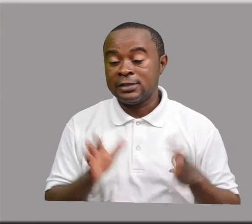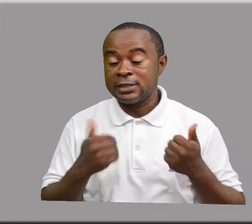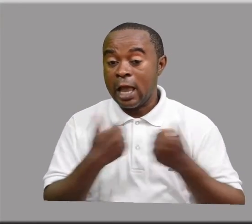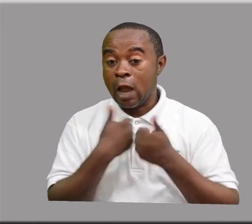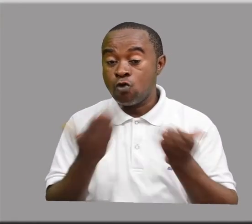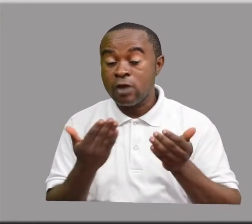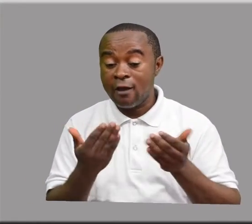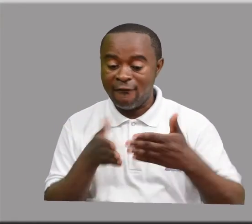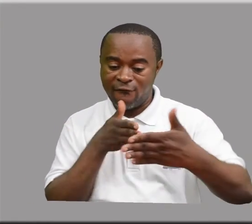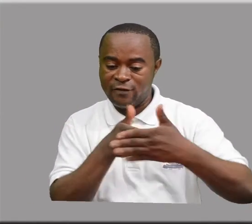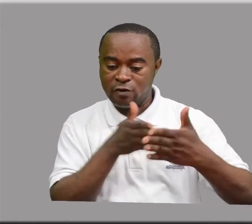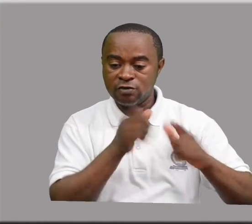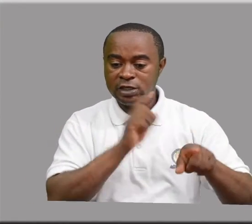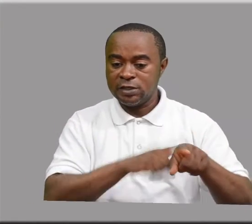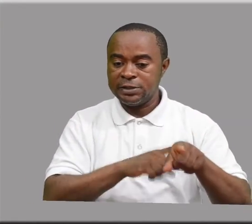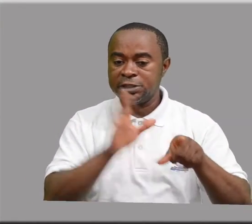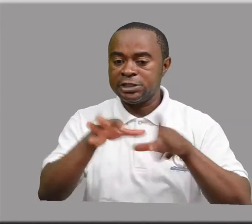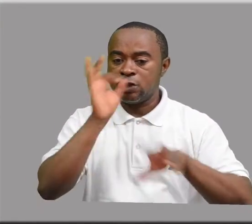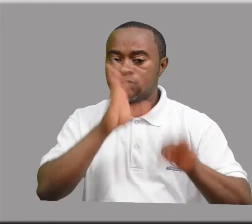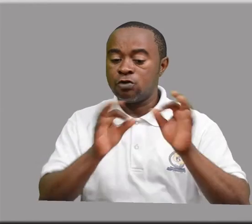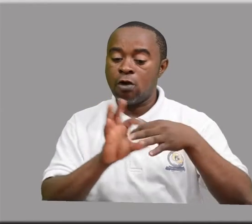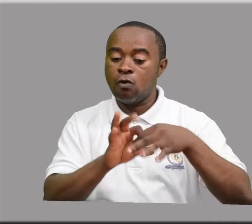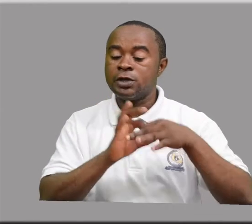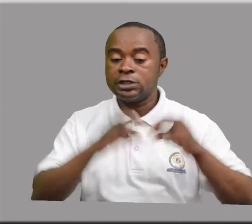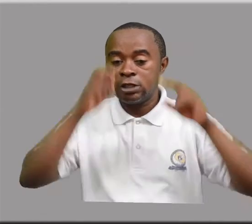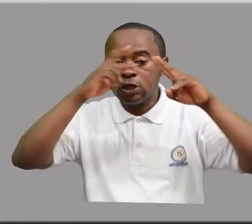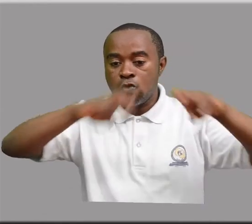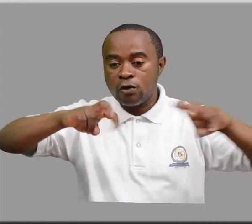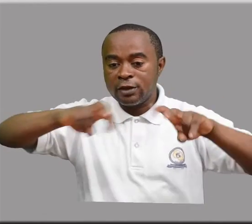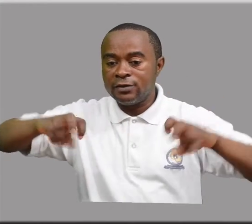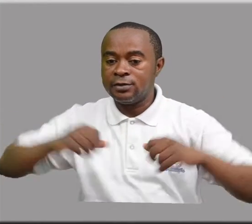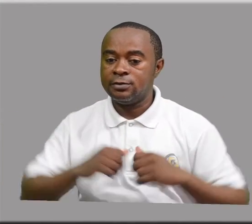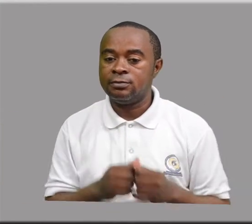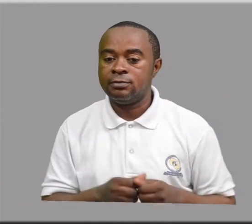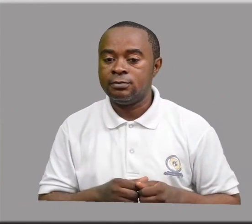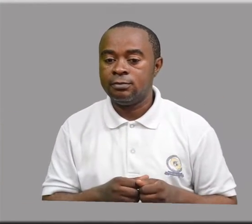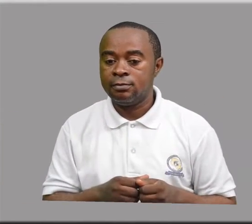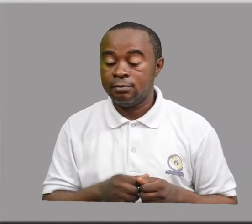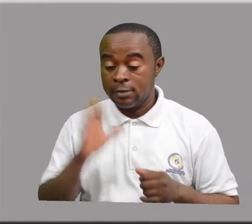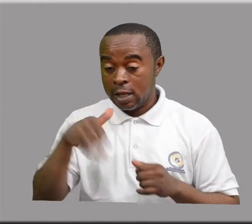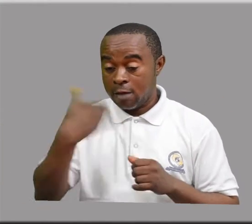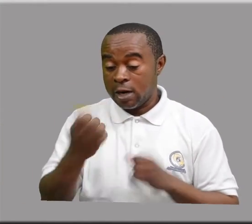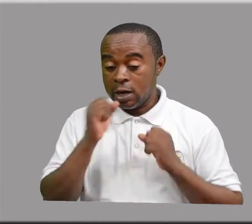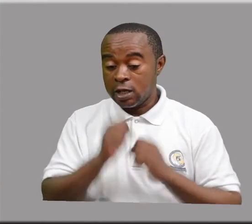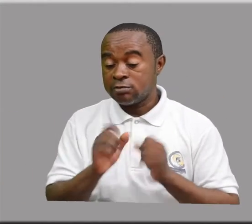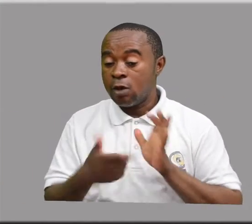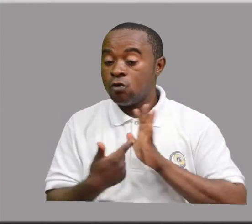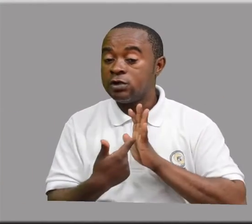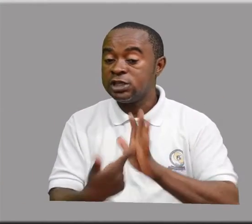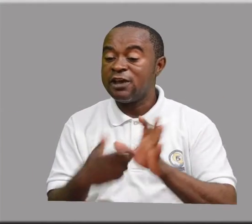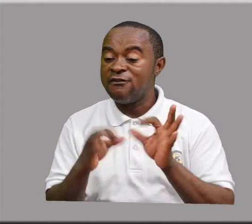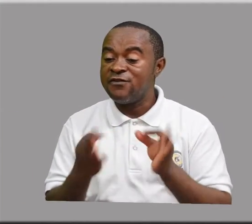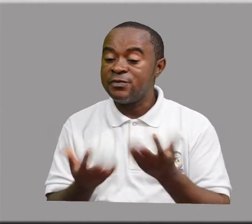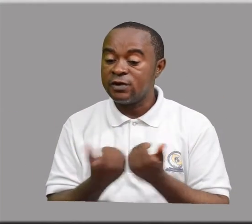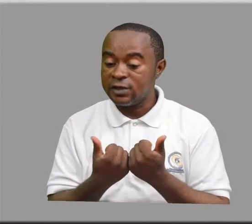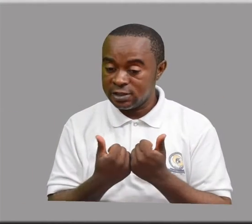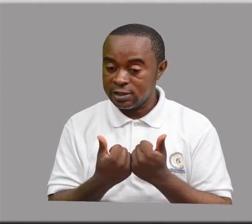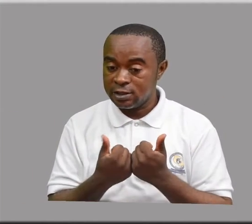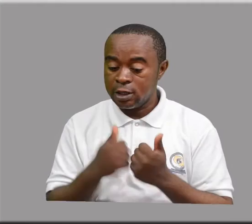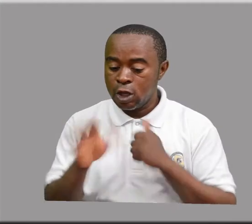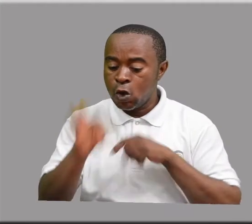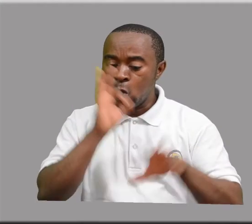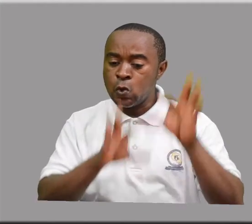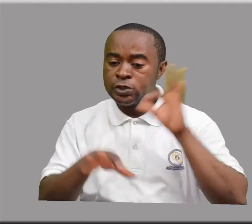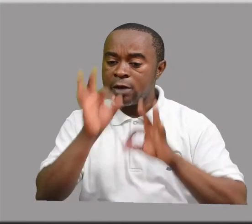participants. After there, you have to show how you are going to analyze your information. Of course,